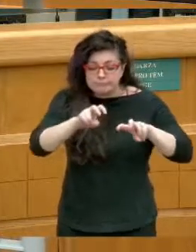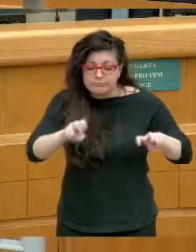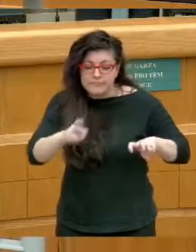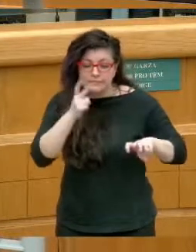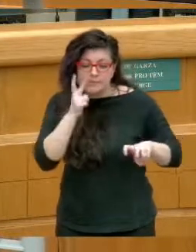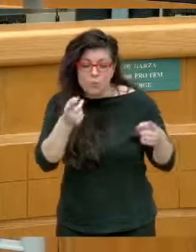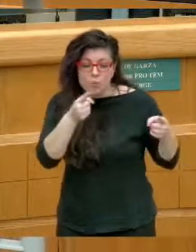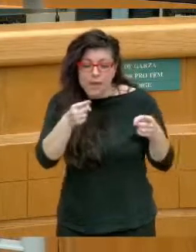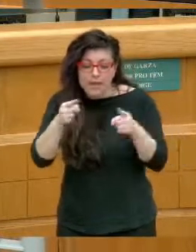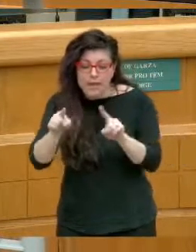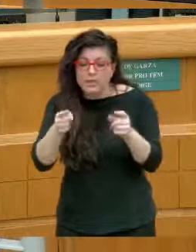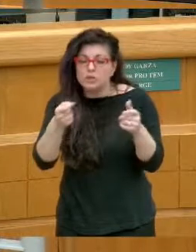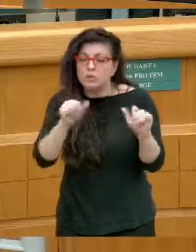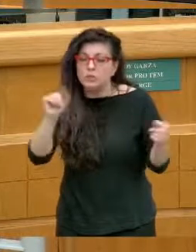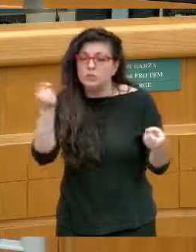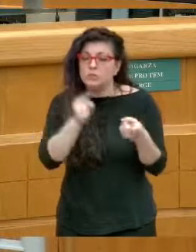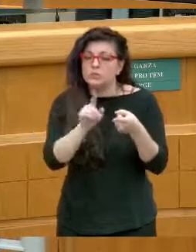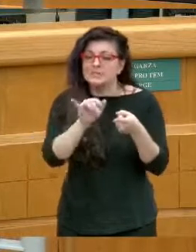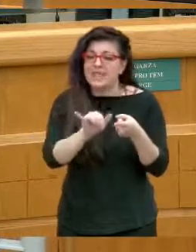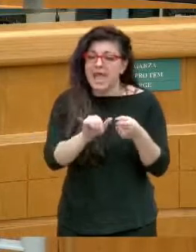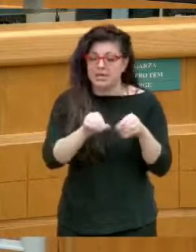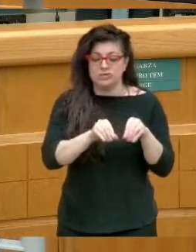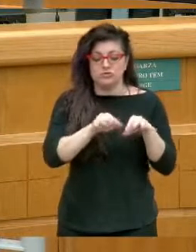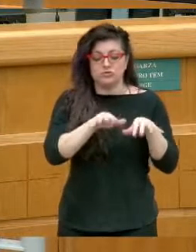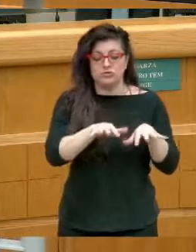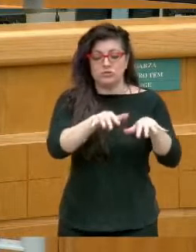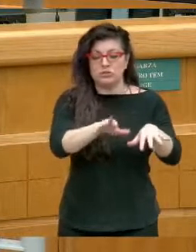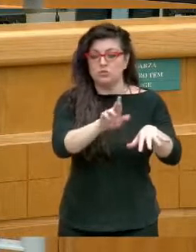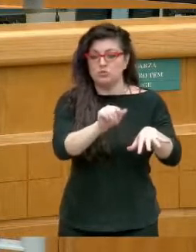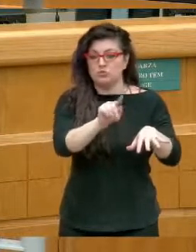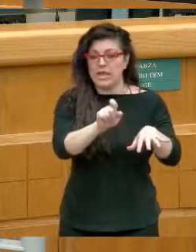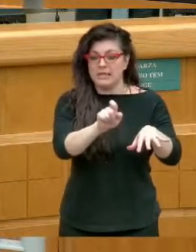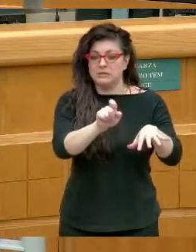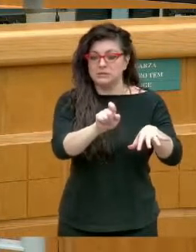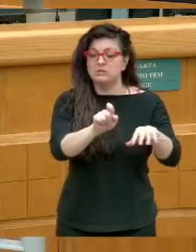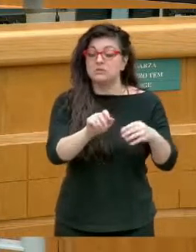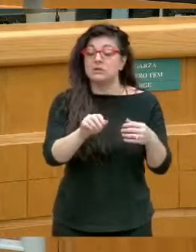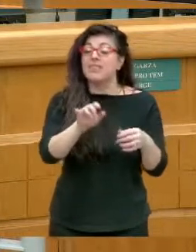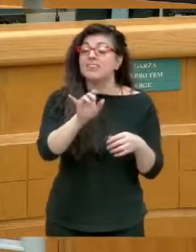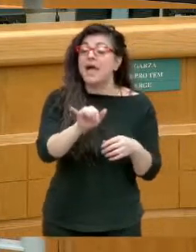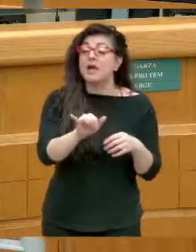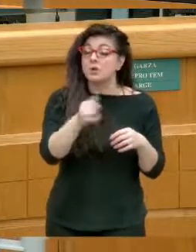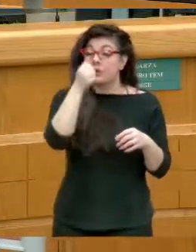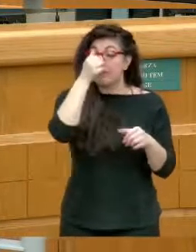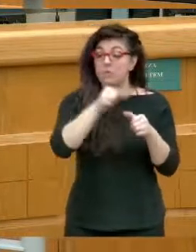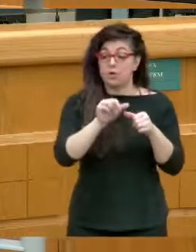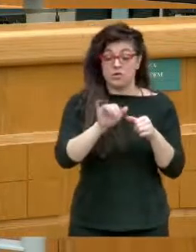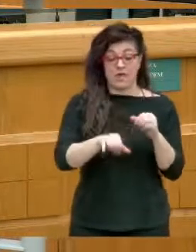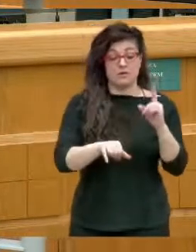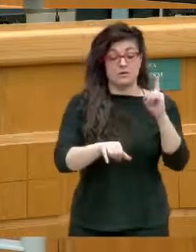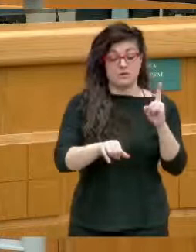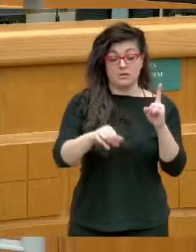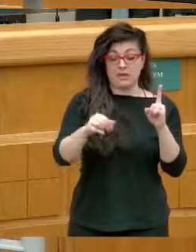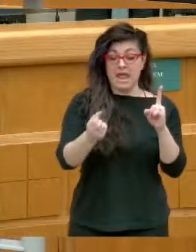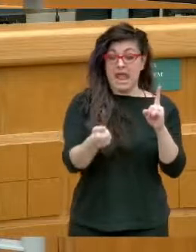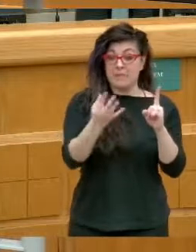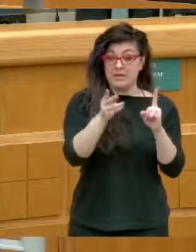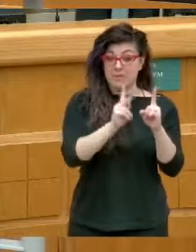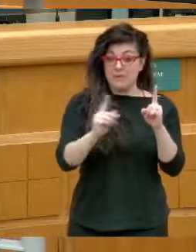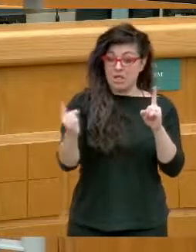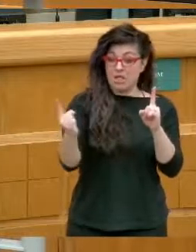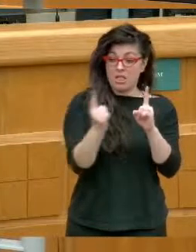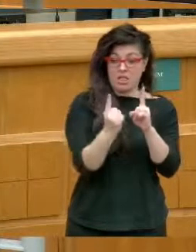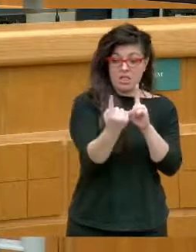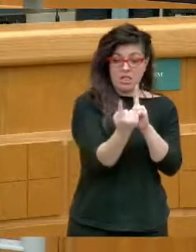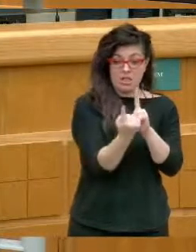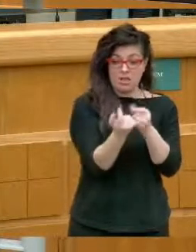the transmission rate. The transmission rate is something that we do have control over. Now, the virus has some control over it in the